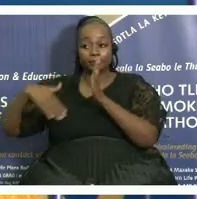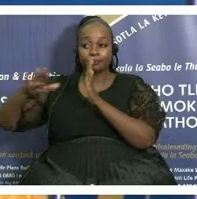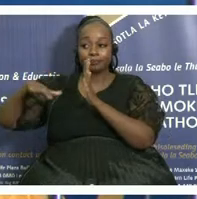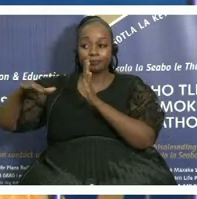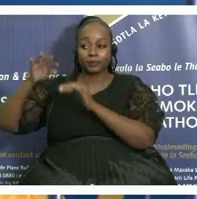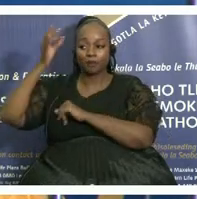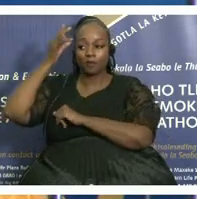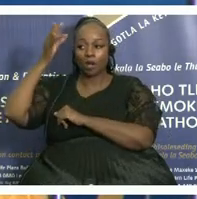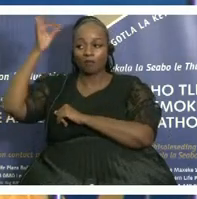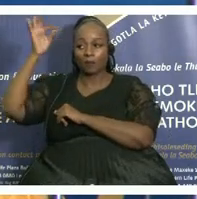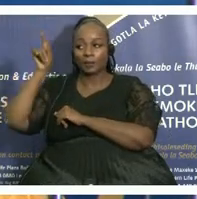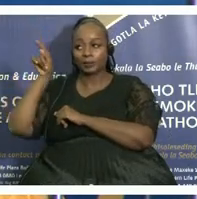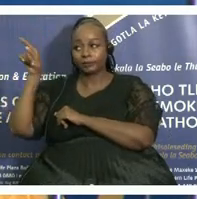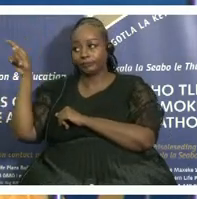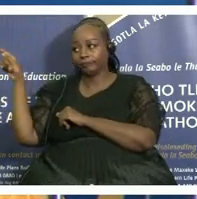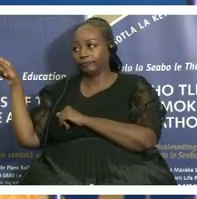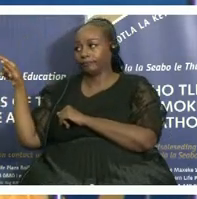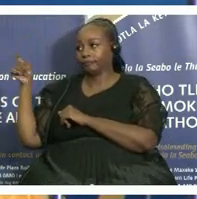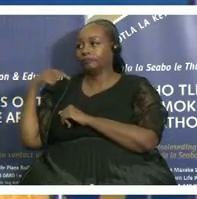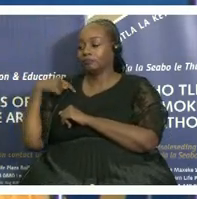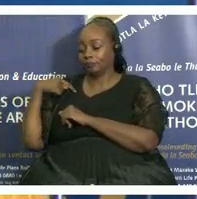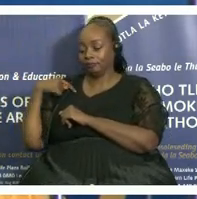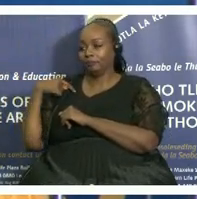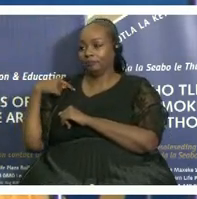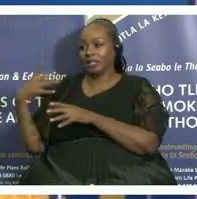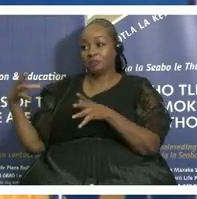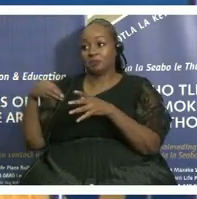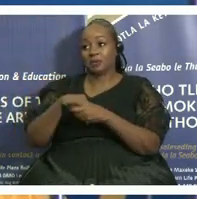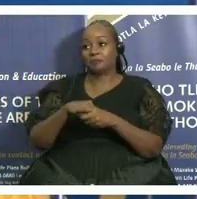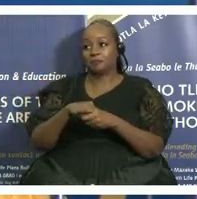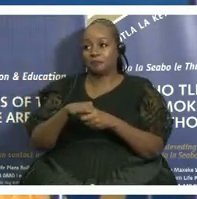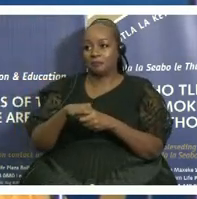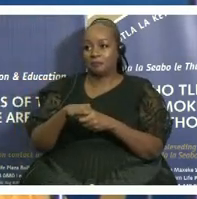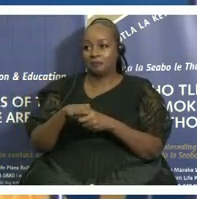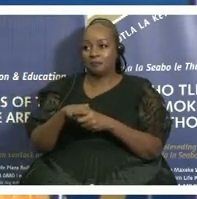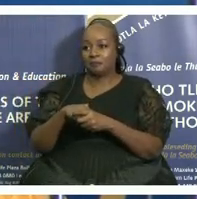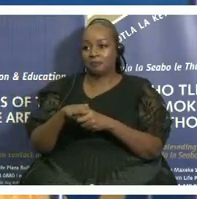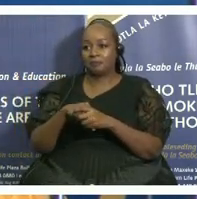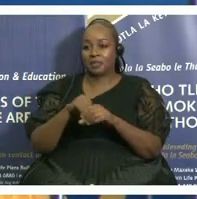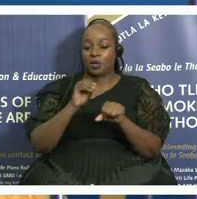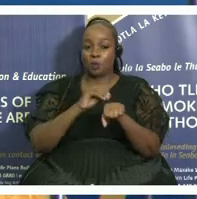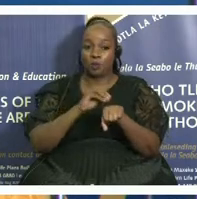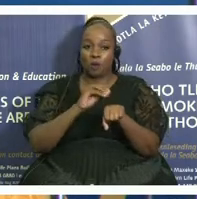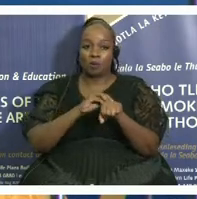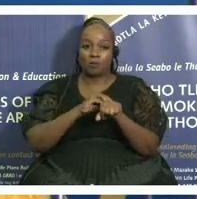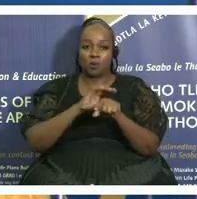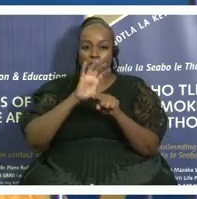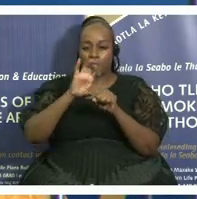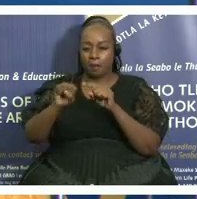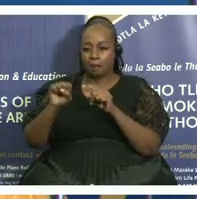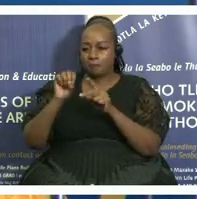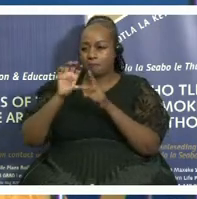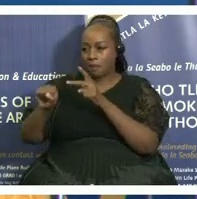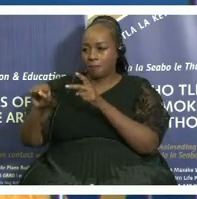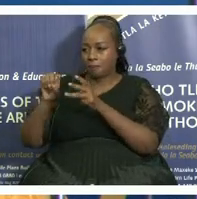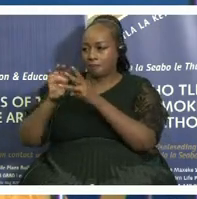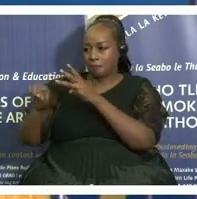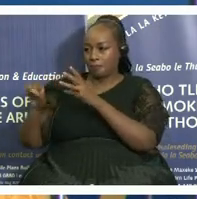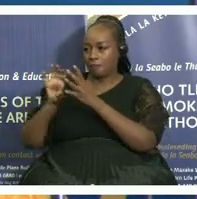Musu. Ba Amea, Matata Ana, Afumanwang, Kidi Community.